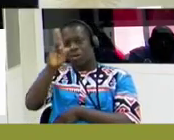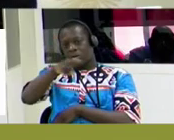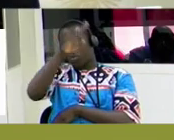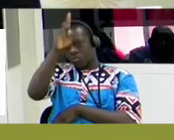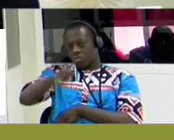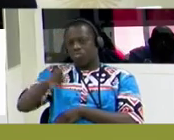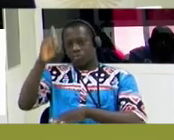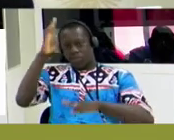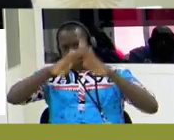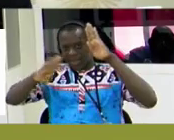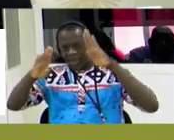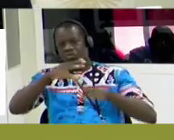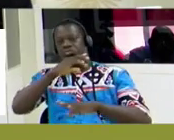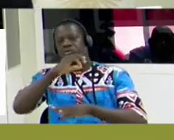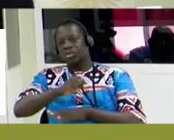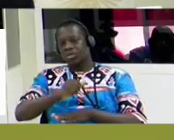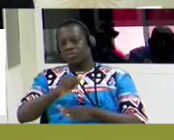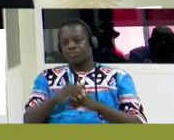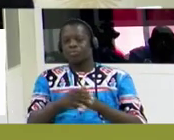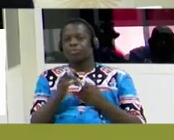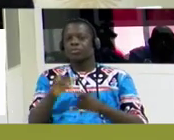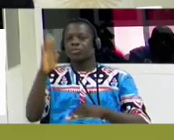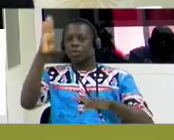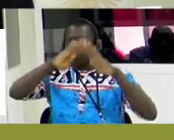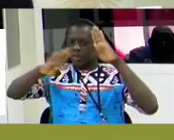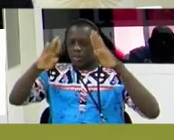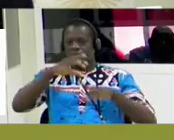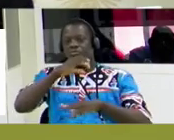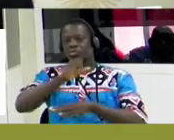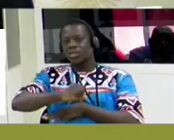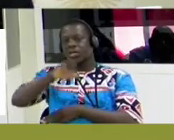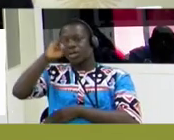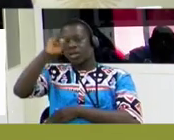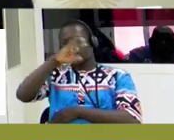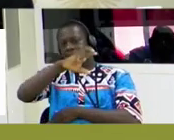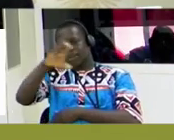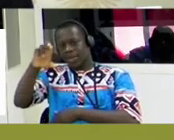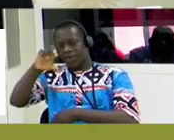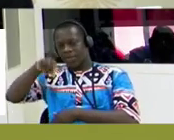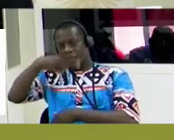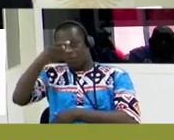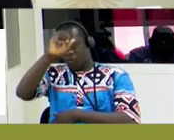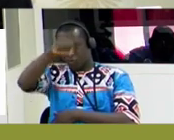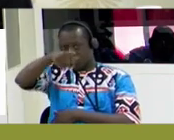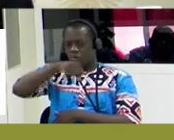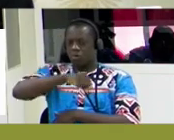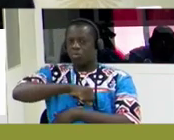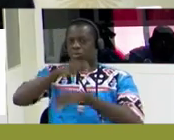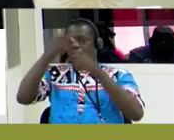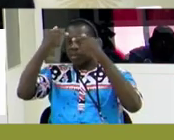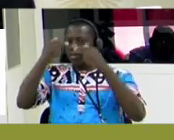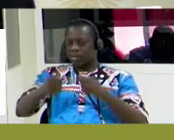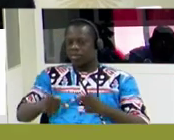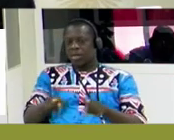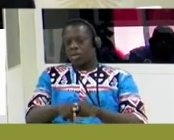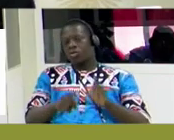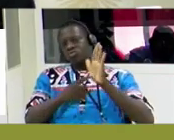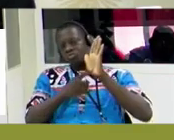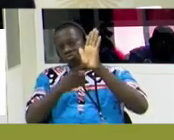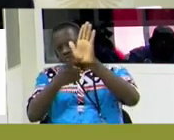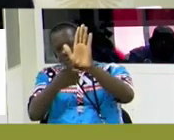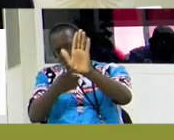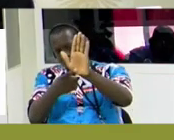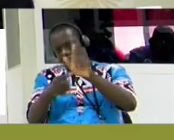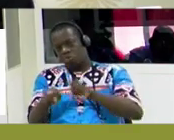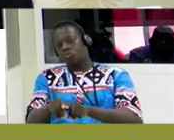Thank you very much, Mr. Sarr, for your testimony for the expression of remorse that you have